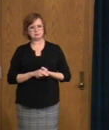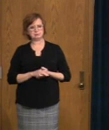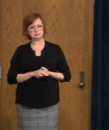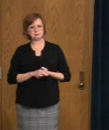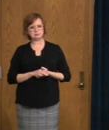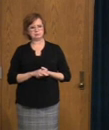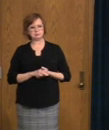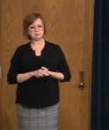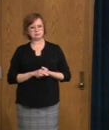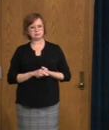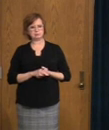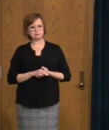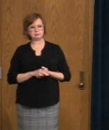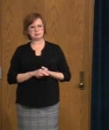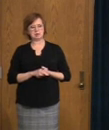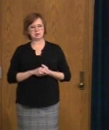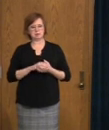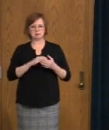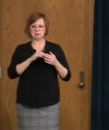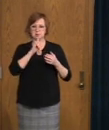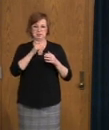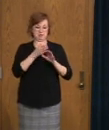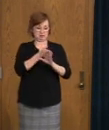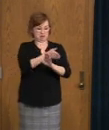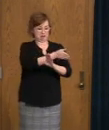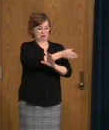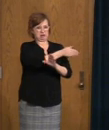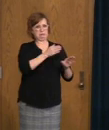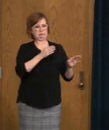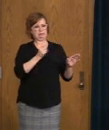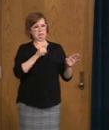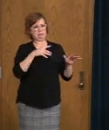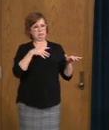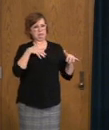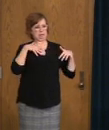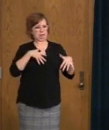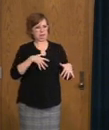have positive news to report, and I think we should all be,